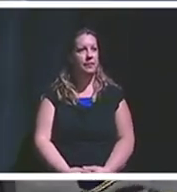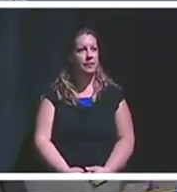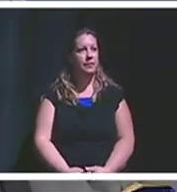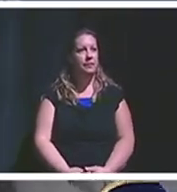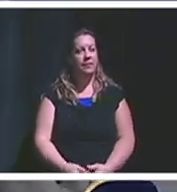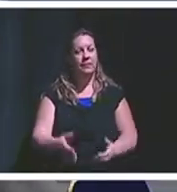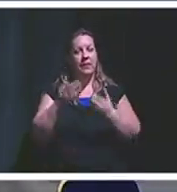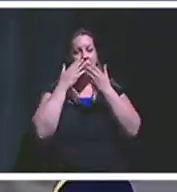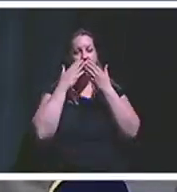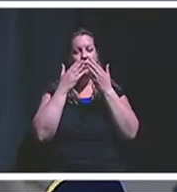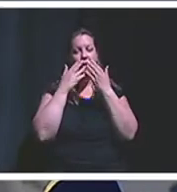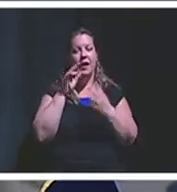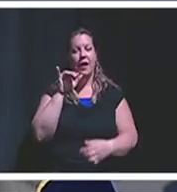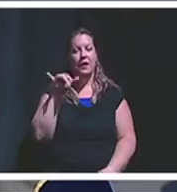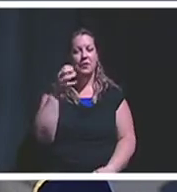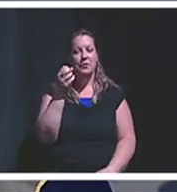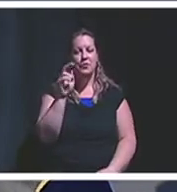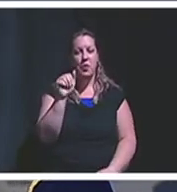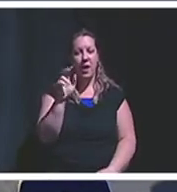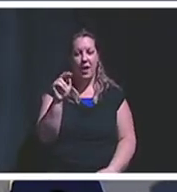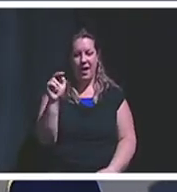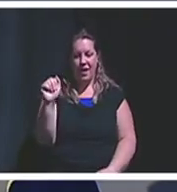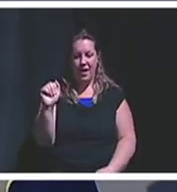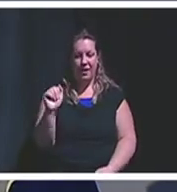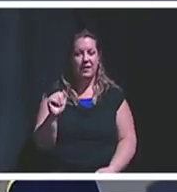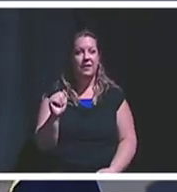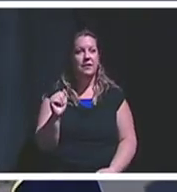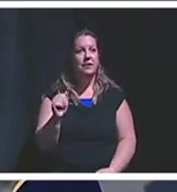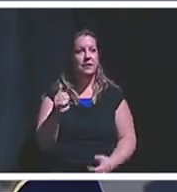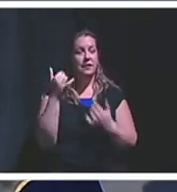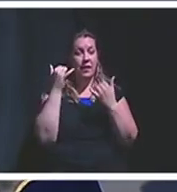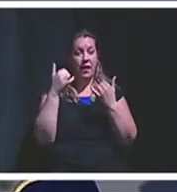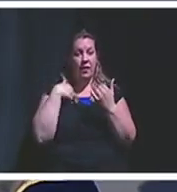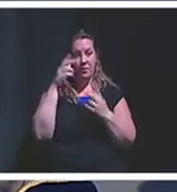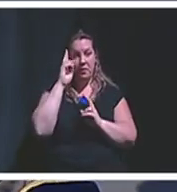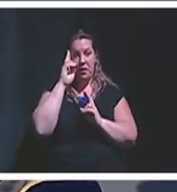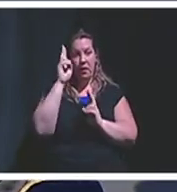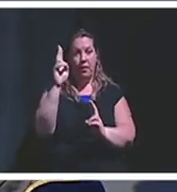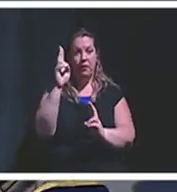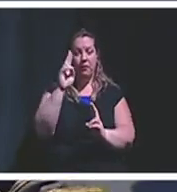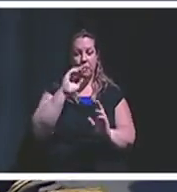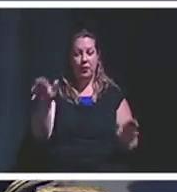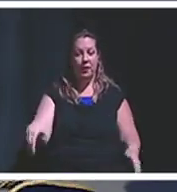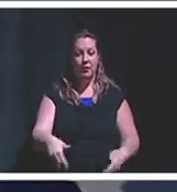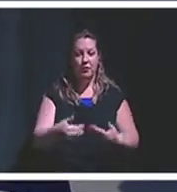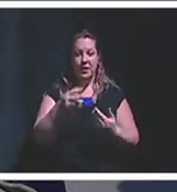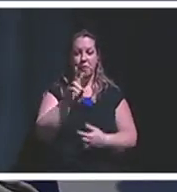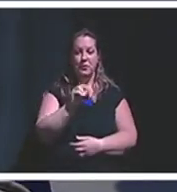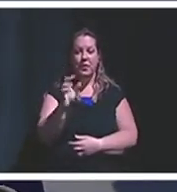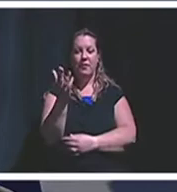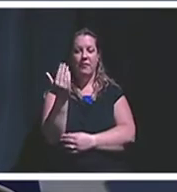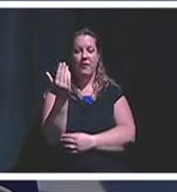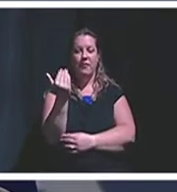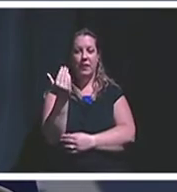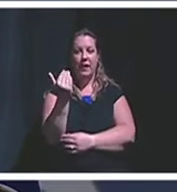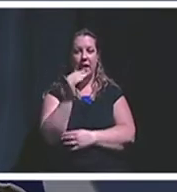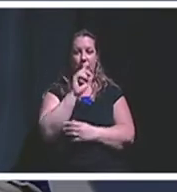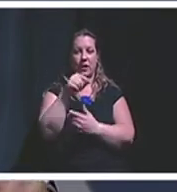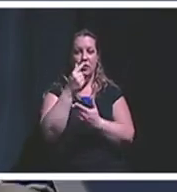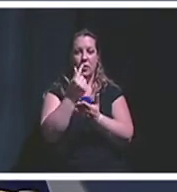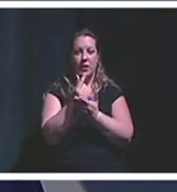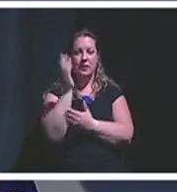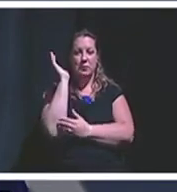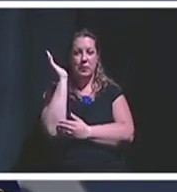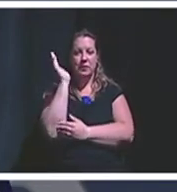Thank you, Joanna. Now I'm honored to introduce the 2015 commencement speaker,